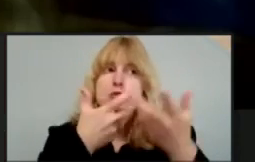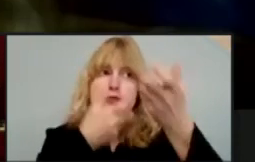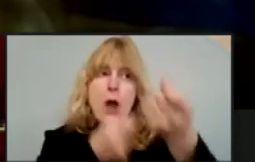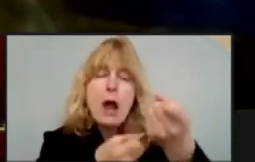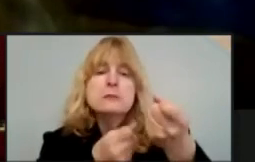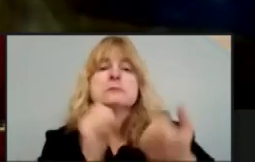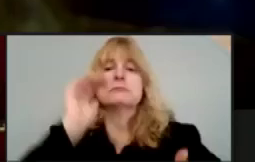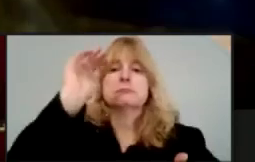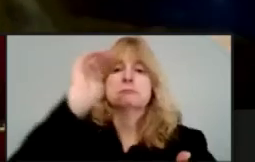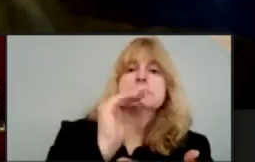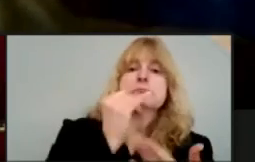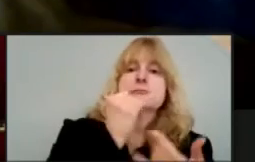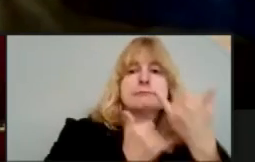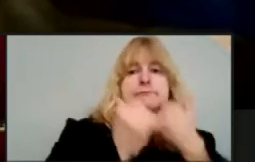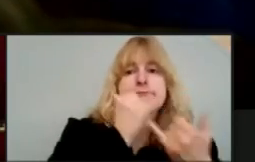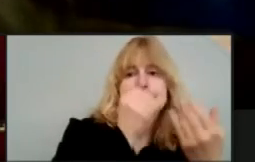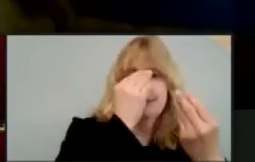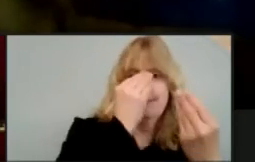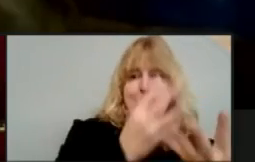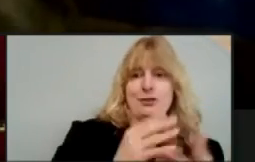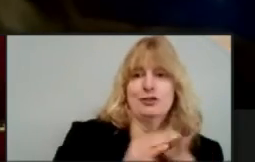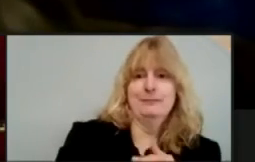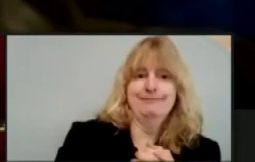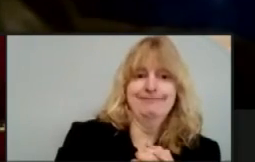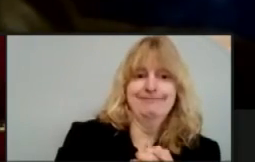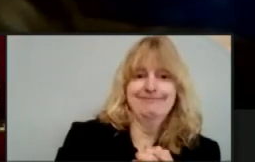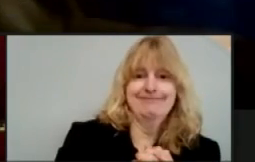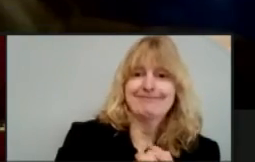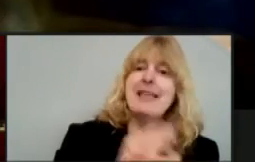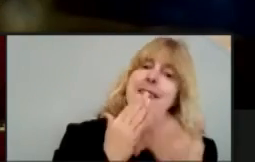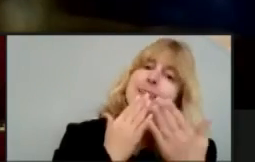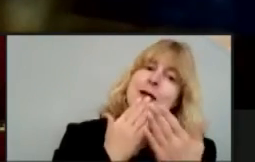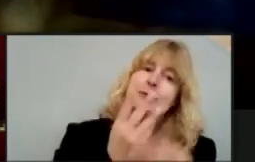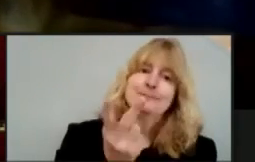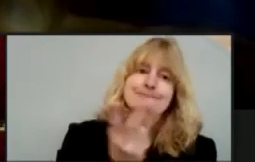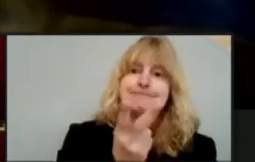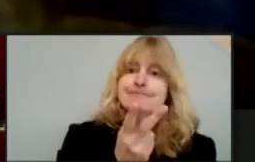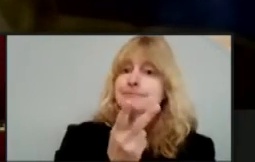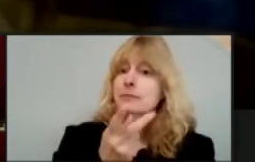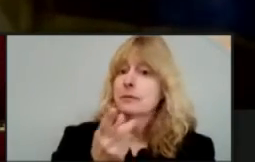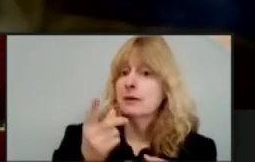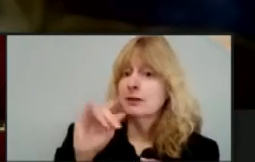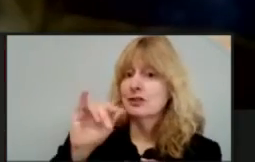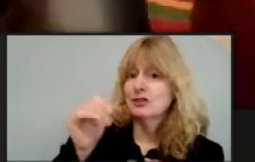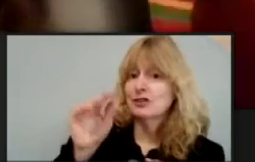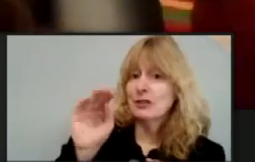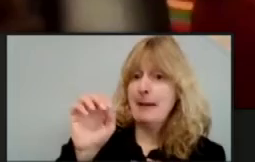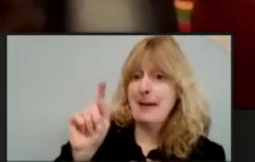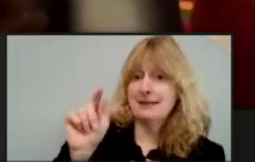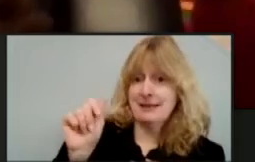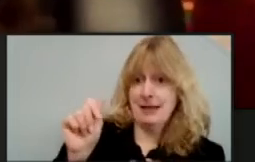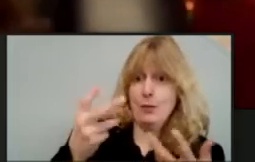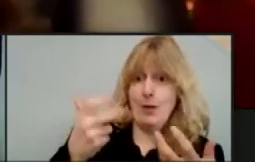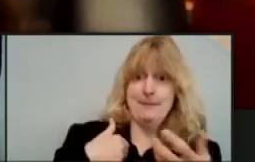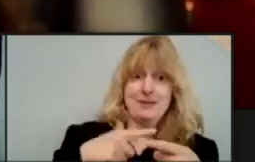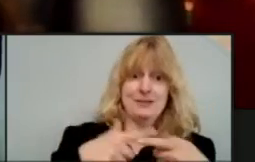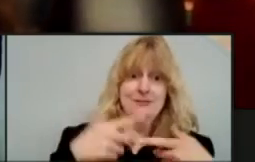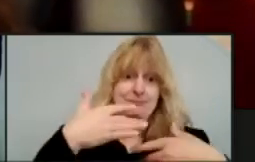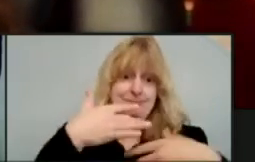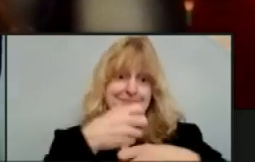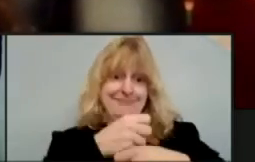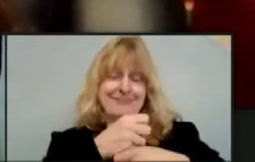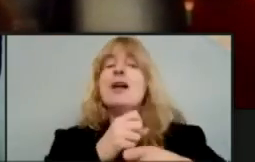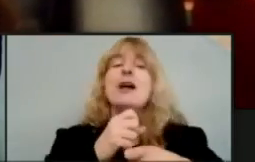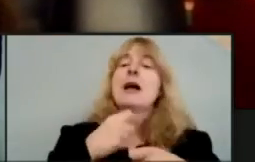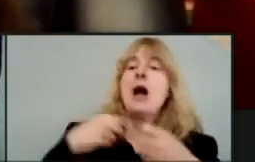Thank you both so much. And so, Jametta, I don't know if you want me to wrap us up, since we're I'll just add one item before we